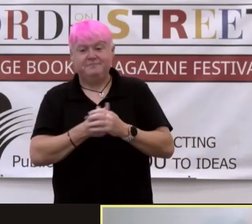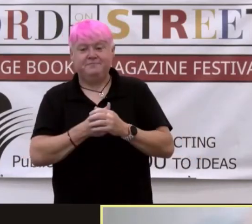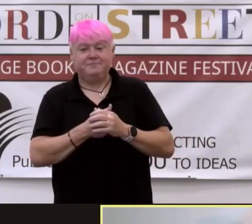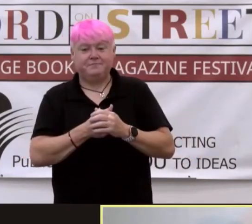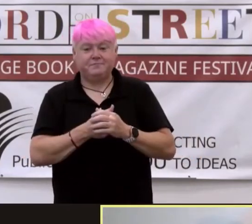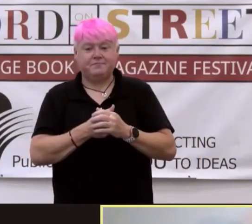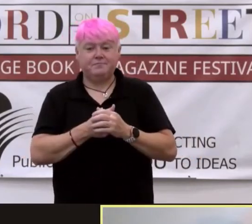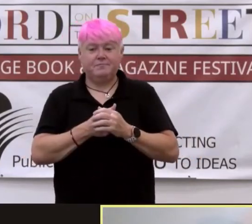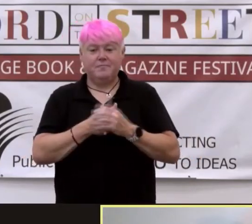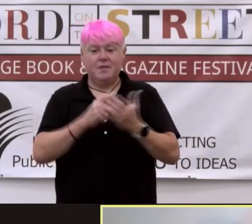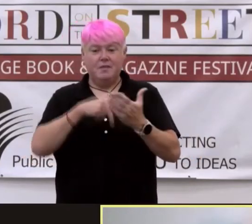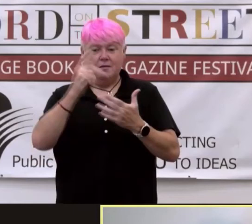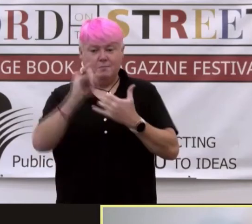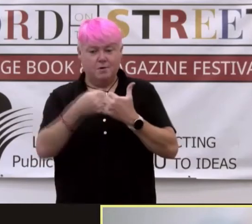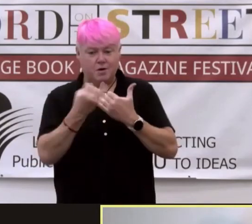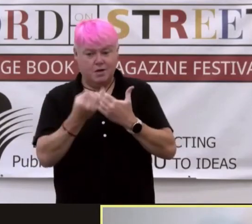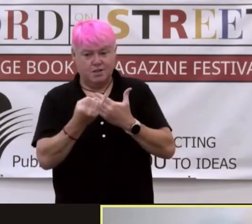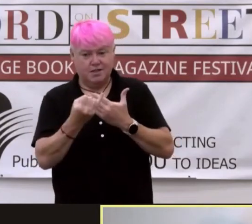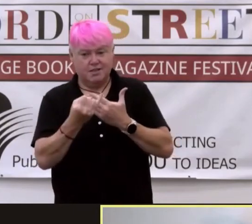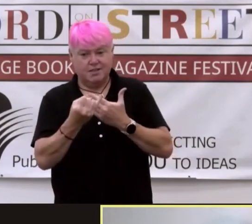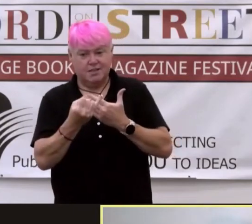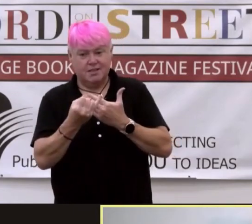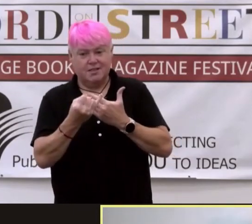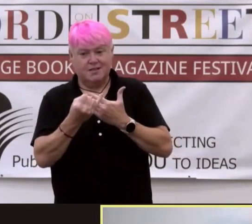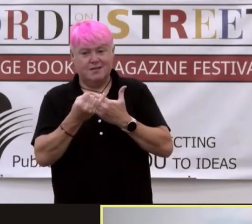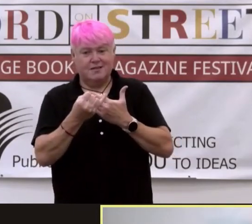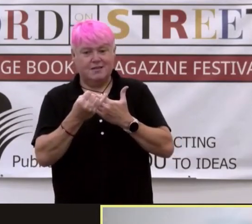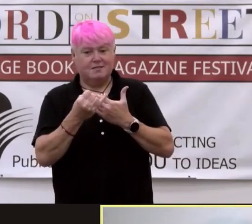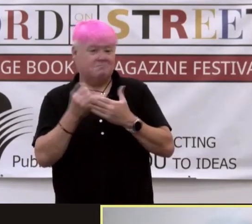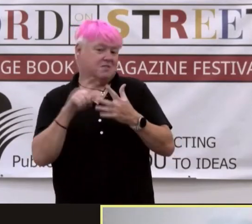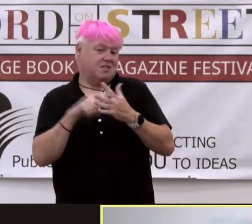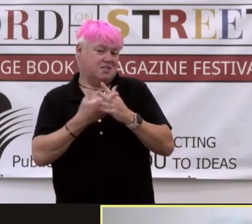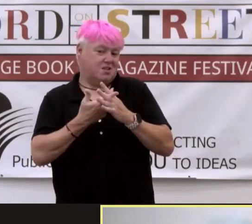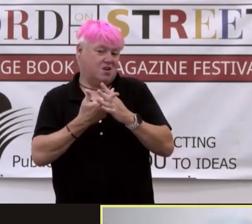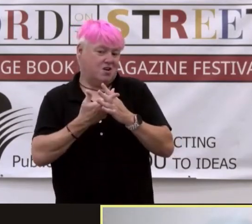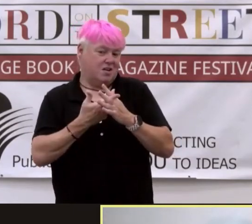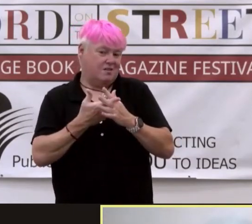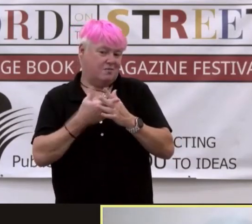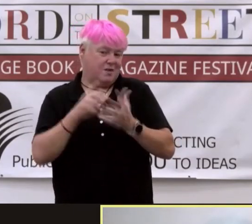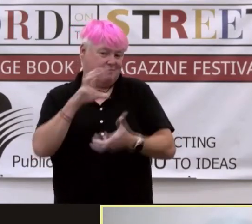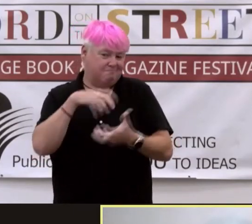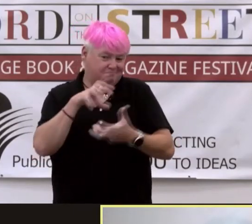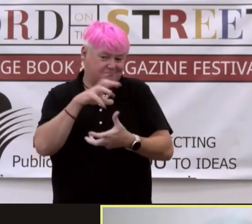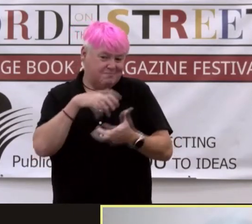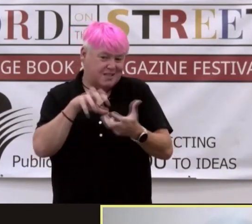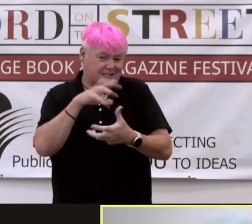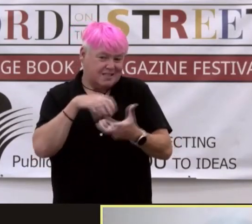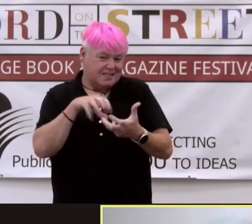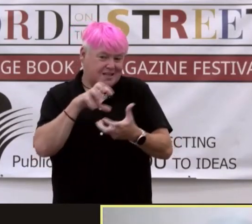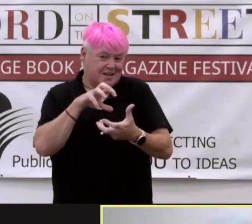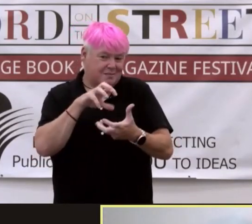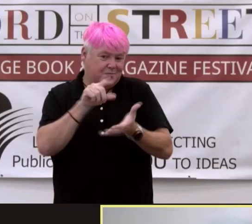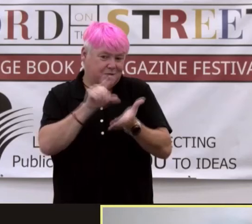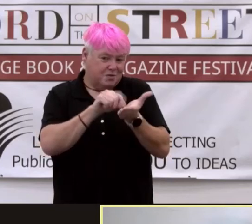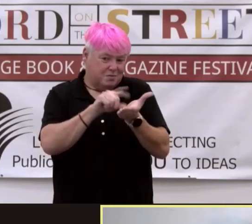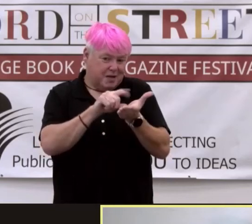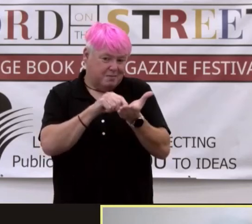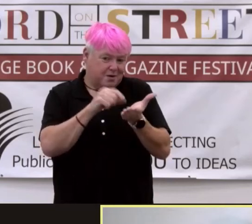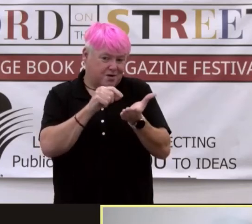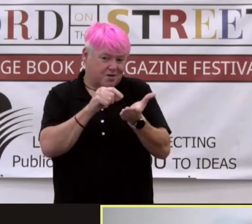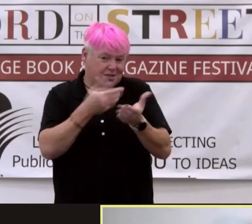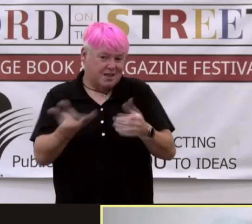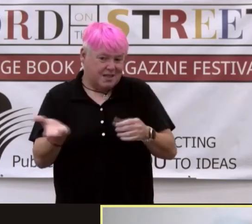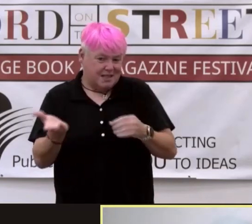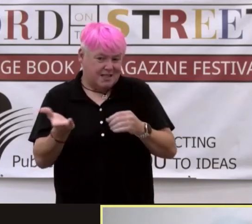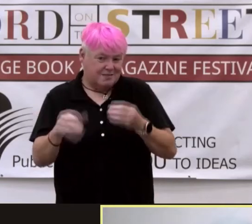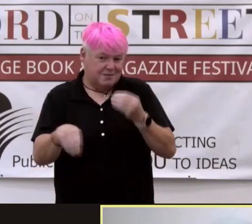the project used to be, it started out mixed media. It used to have like newspapers and stuff incorporated in it. It was adding